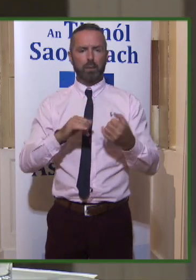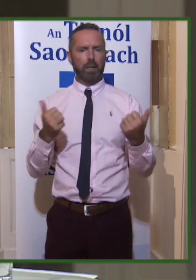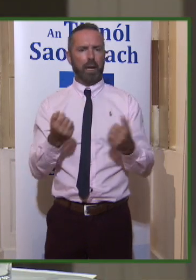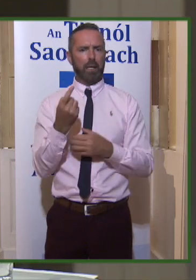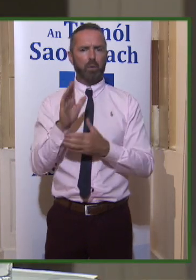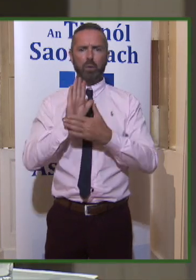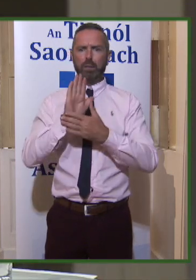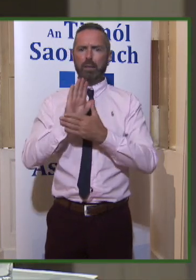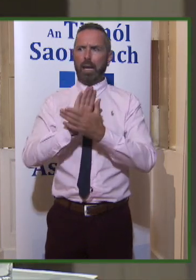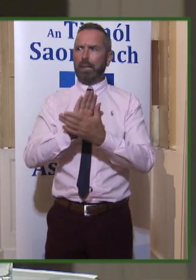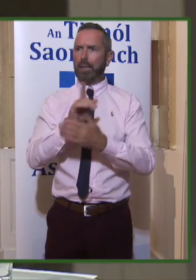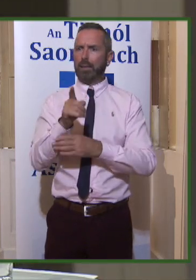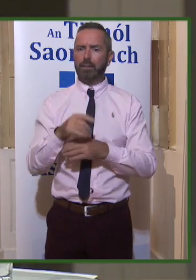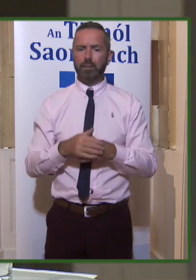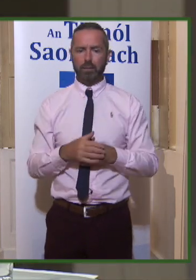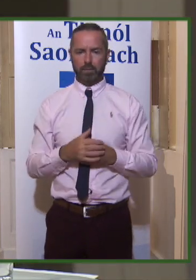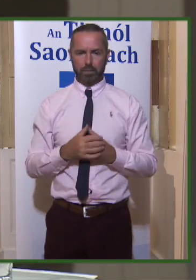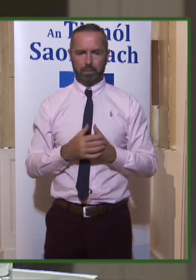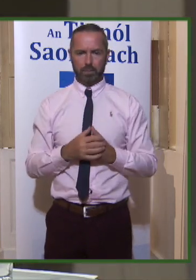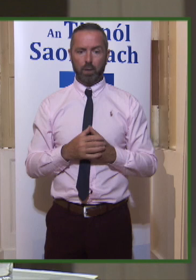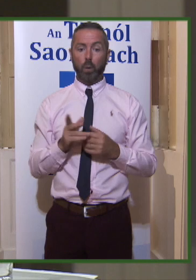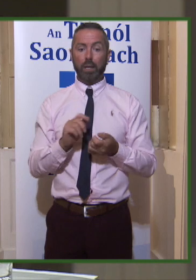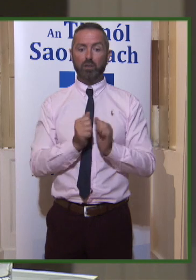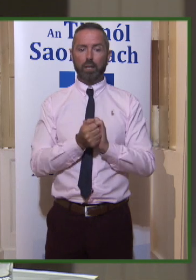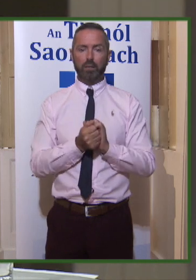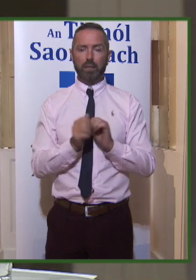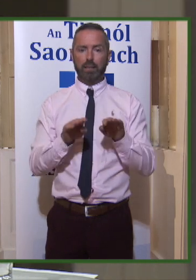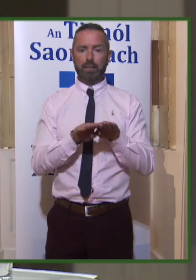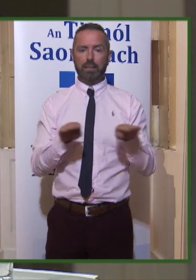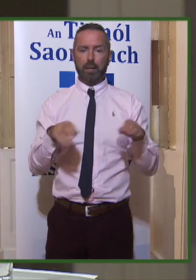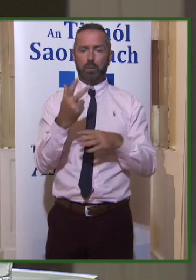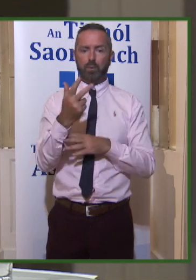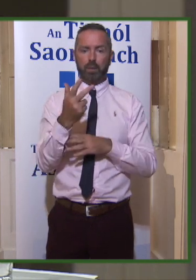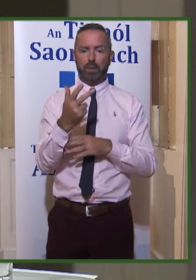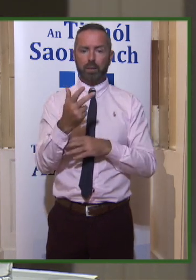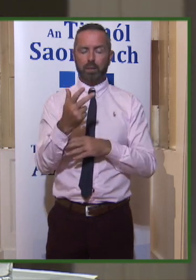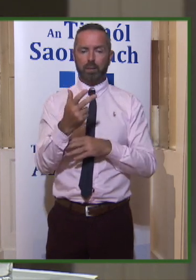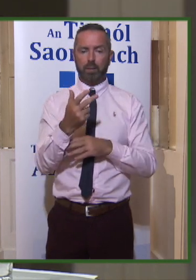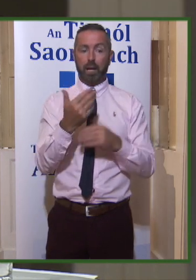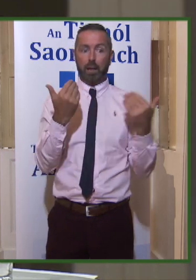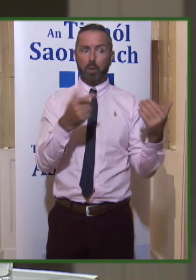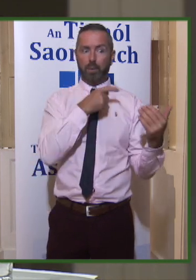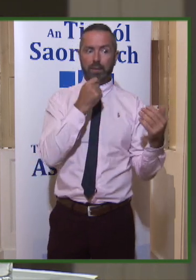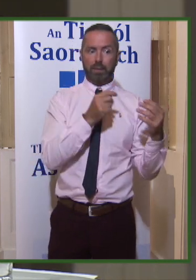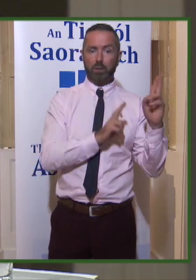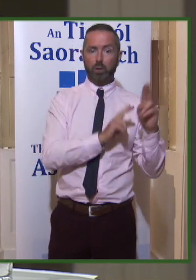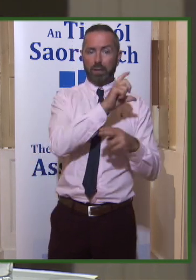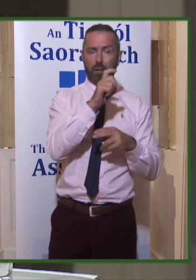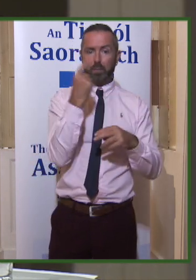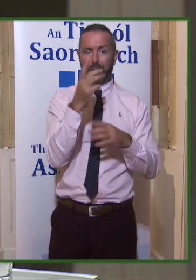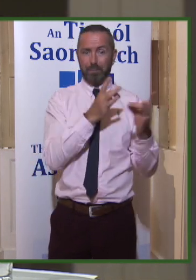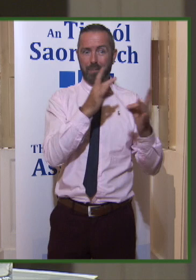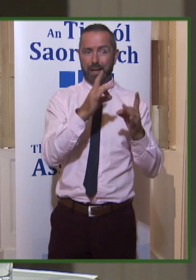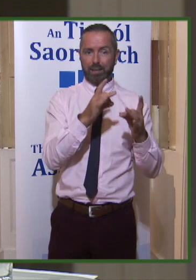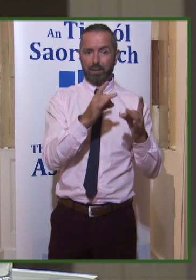so the amendment is should the table 3 text currently reads should councillors be made full-time ?